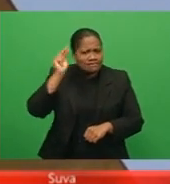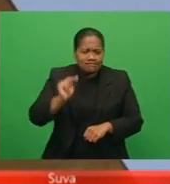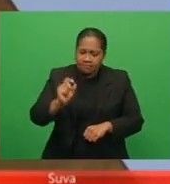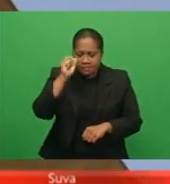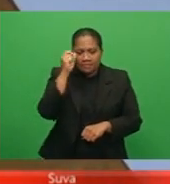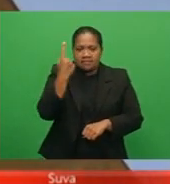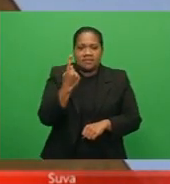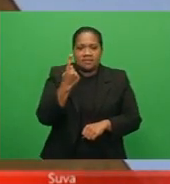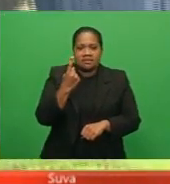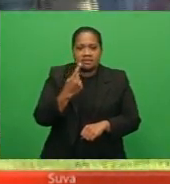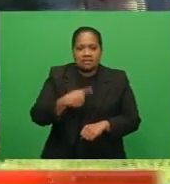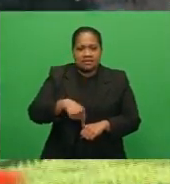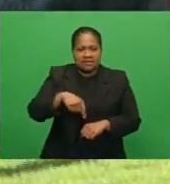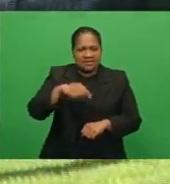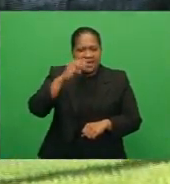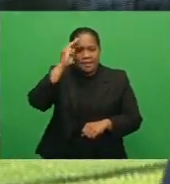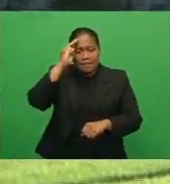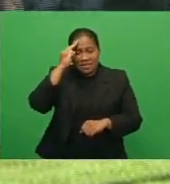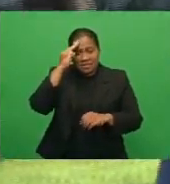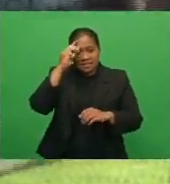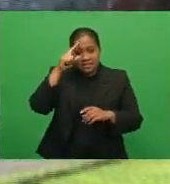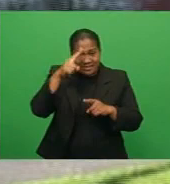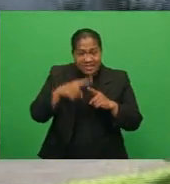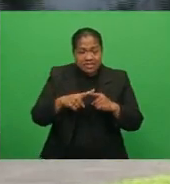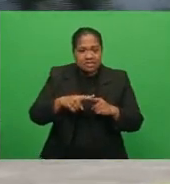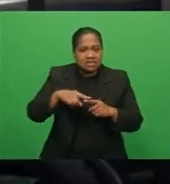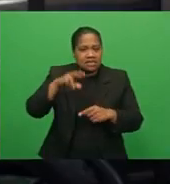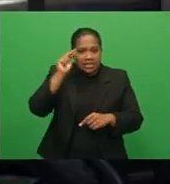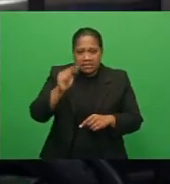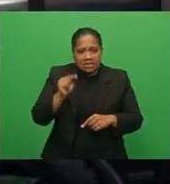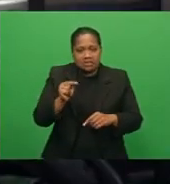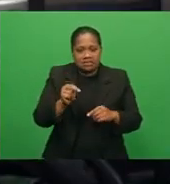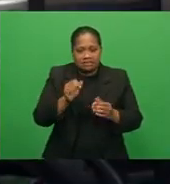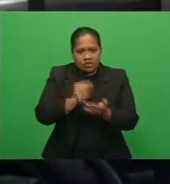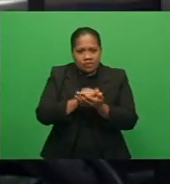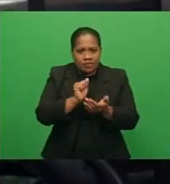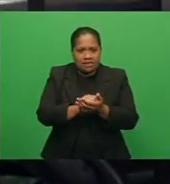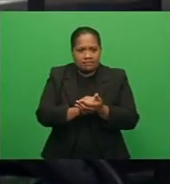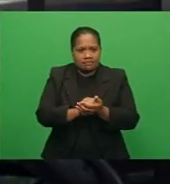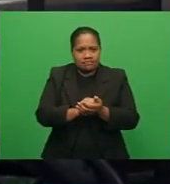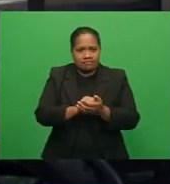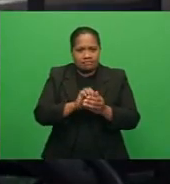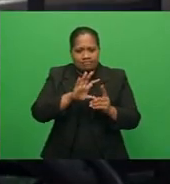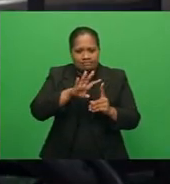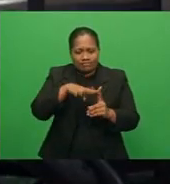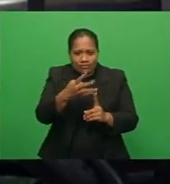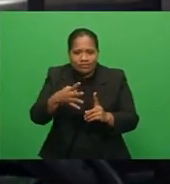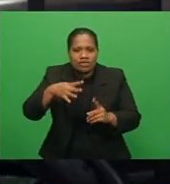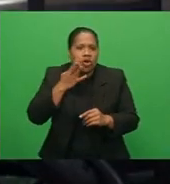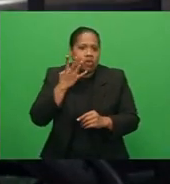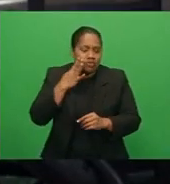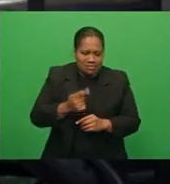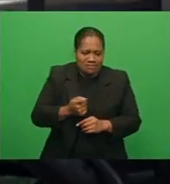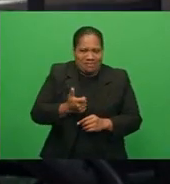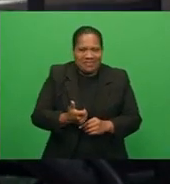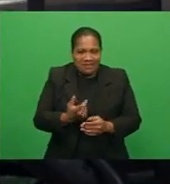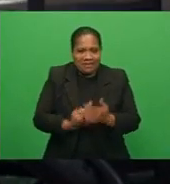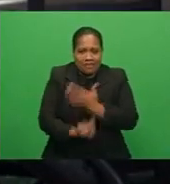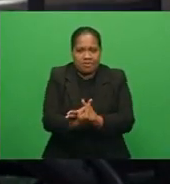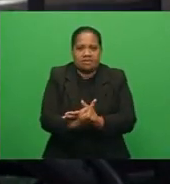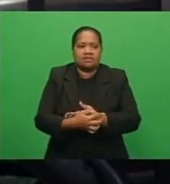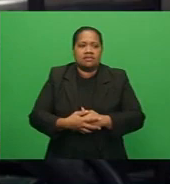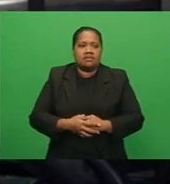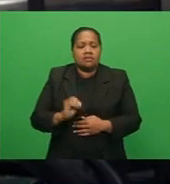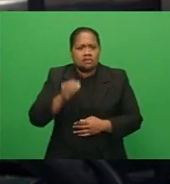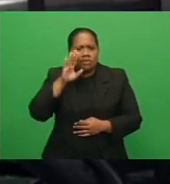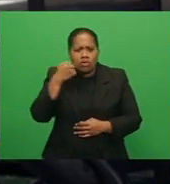mental illnesses need to be treated at an early stage. And we may not achieve the best what we should have achieved in that person. So we